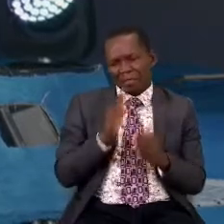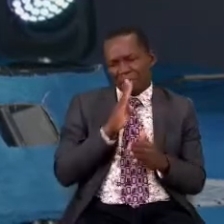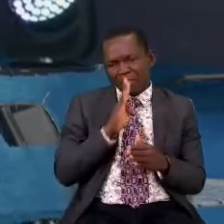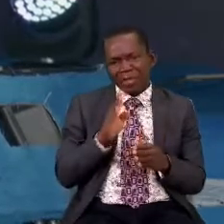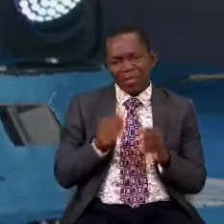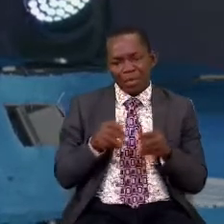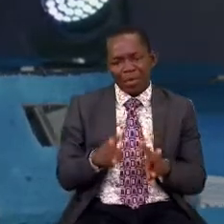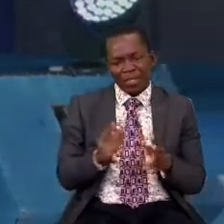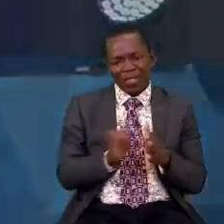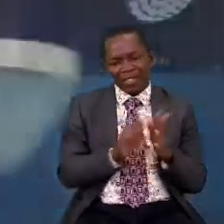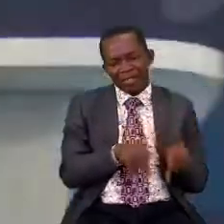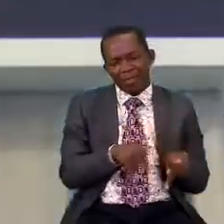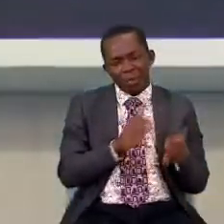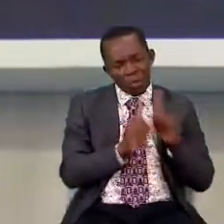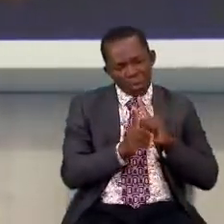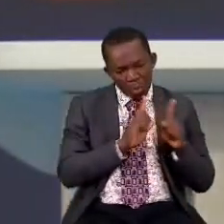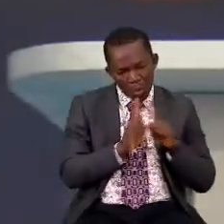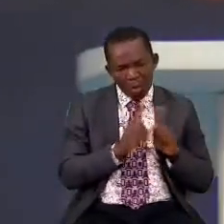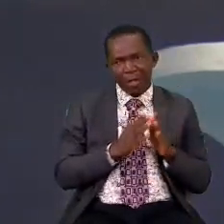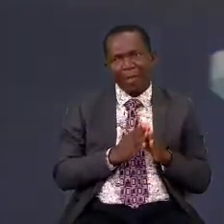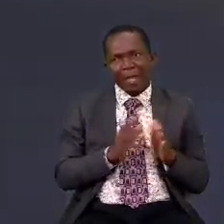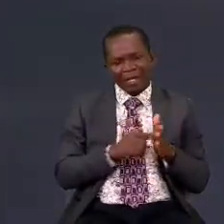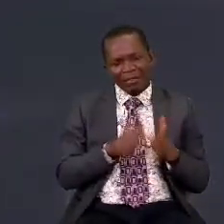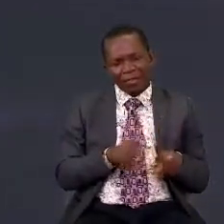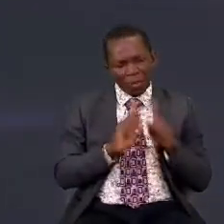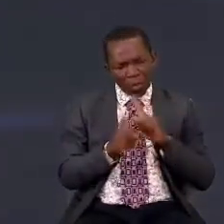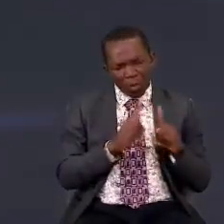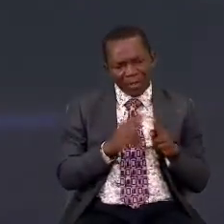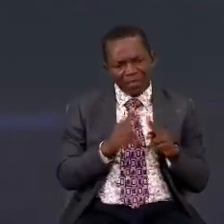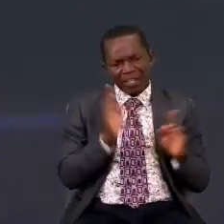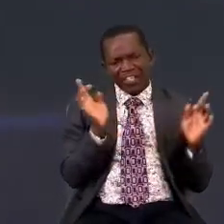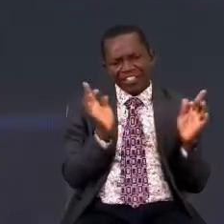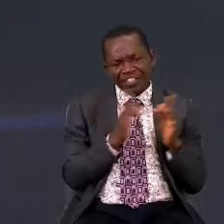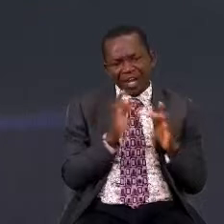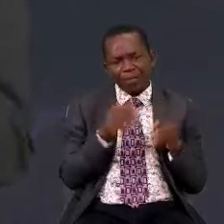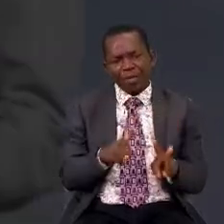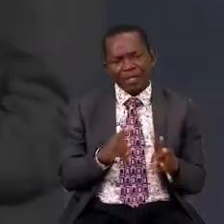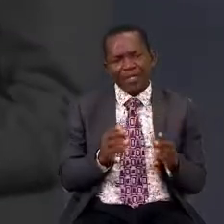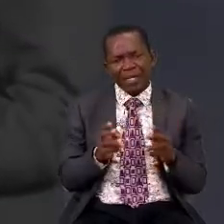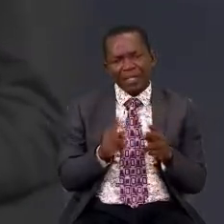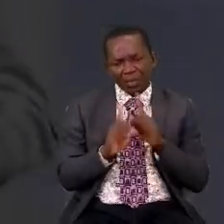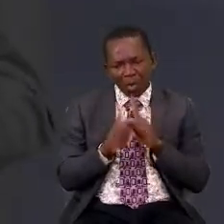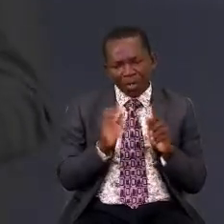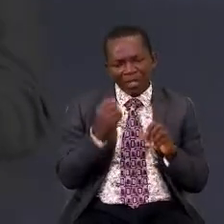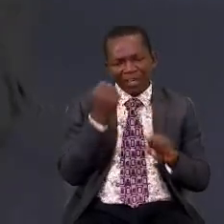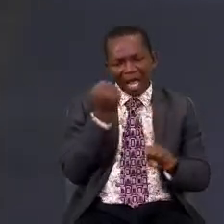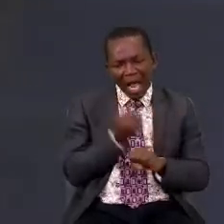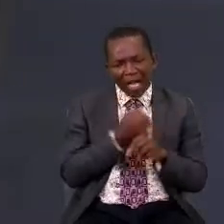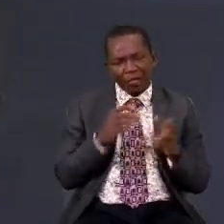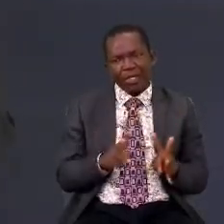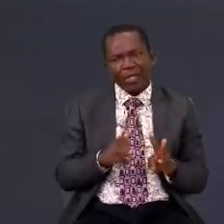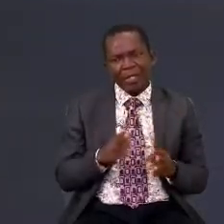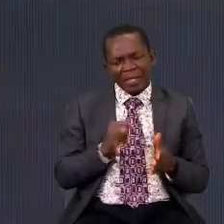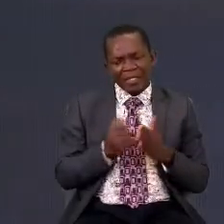It might be because of the way they act and their appearance, so they are afraid, they cannot